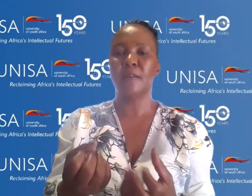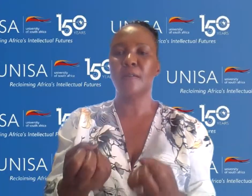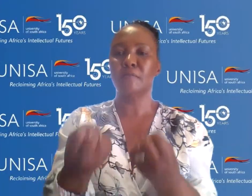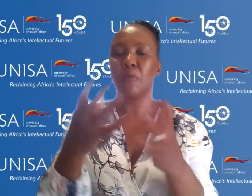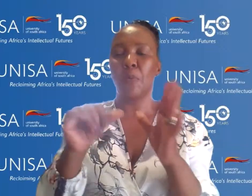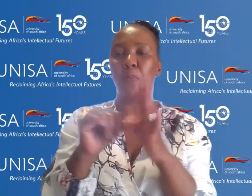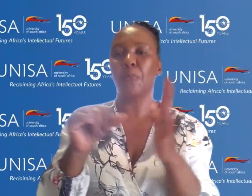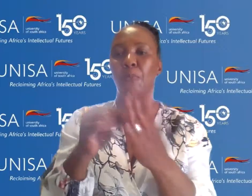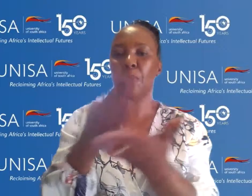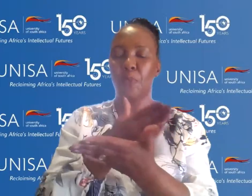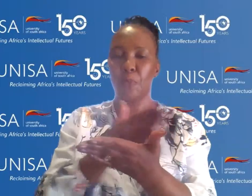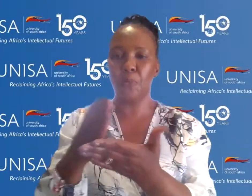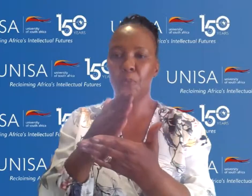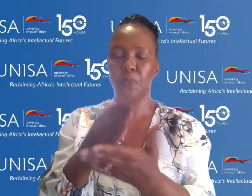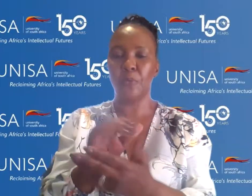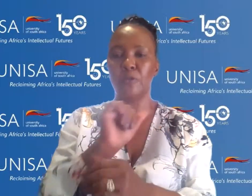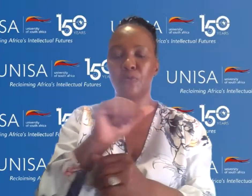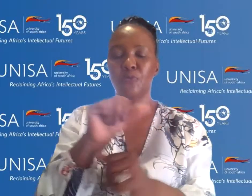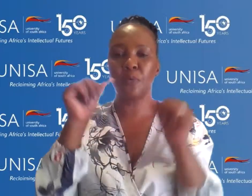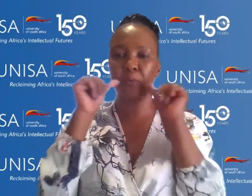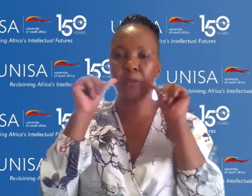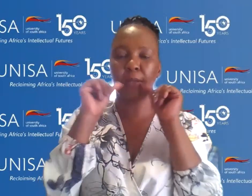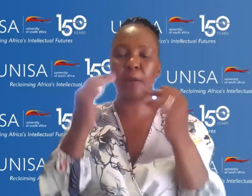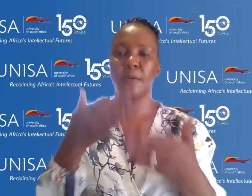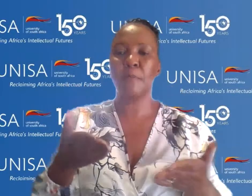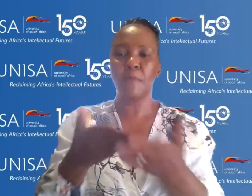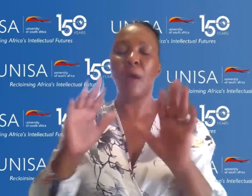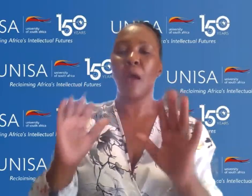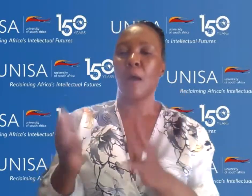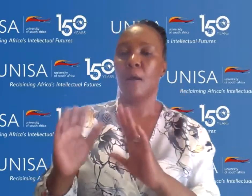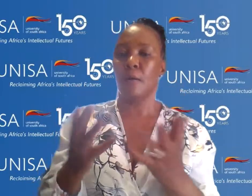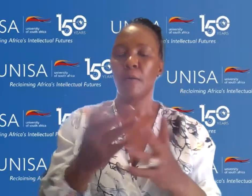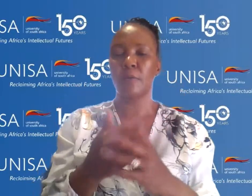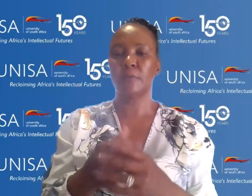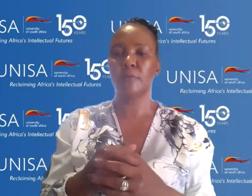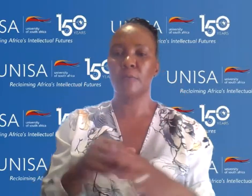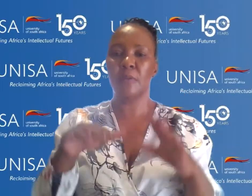your battery, how's it performing, the storage. David, you're not sharing?